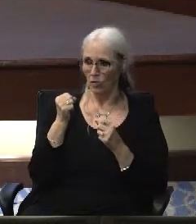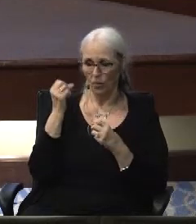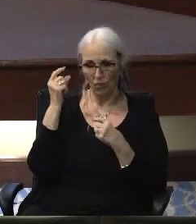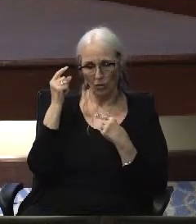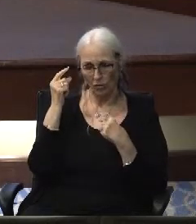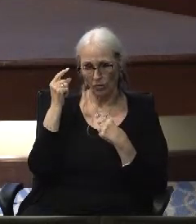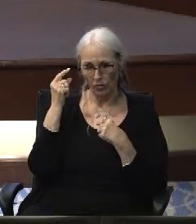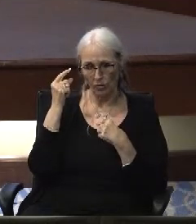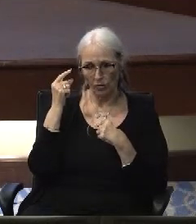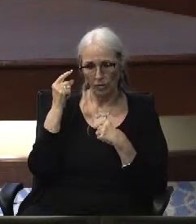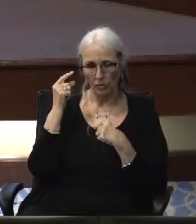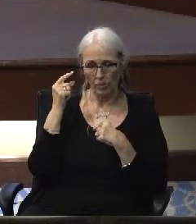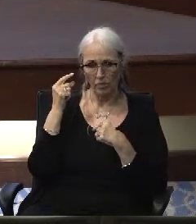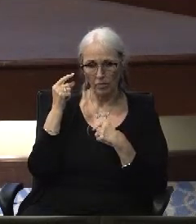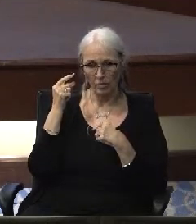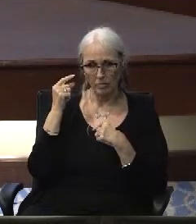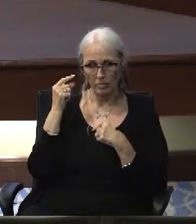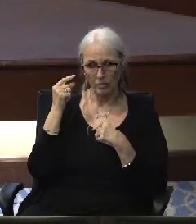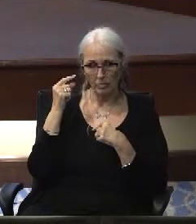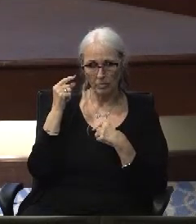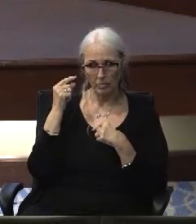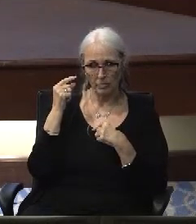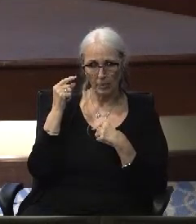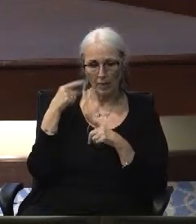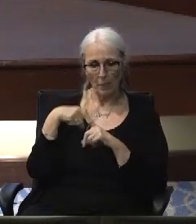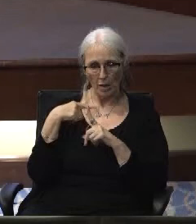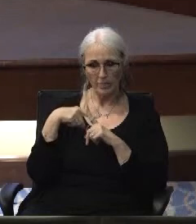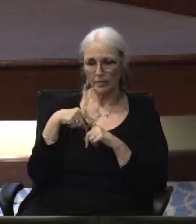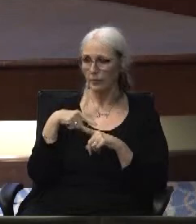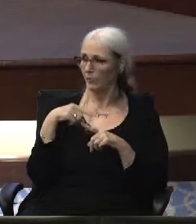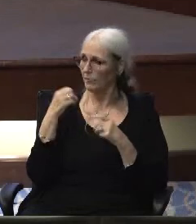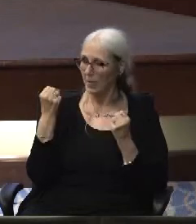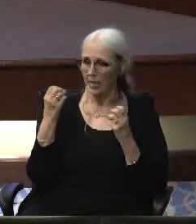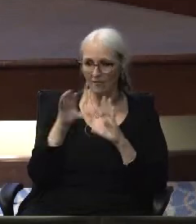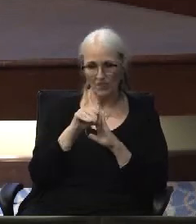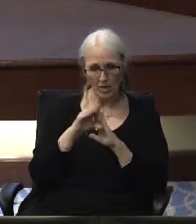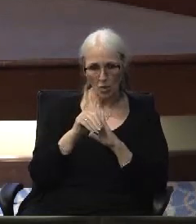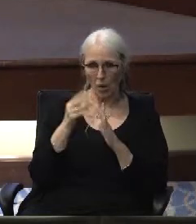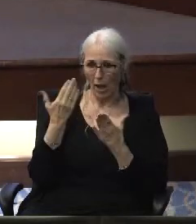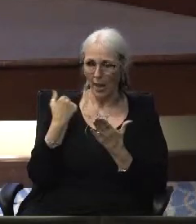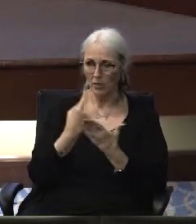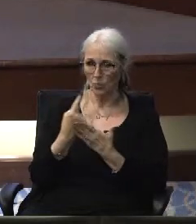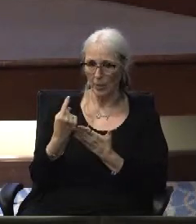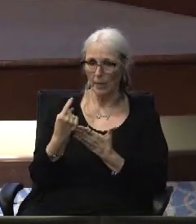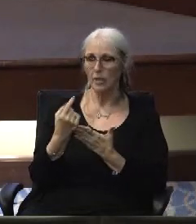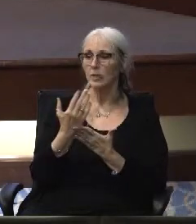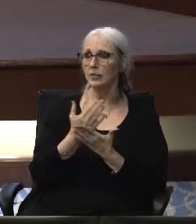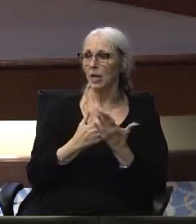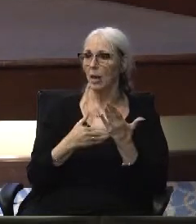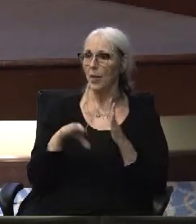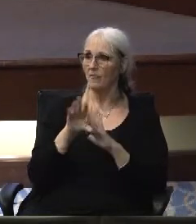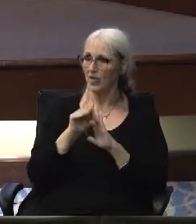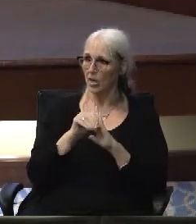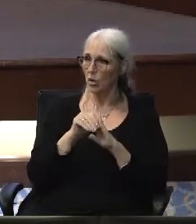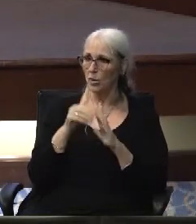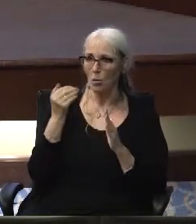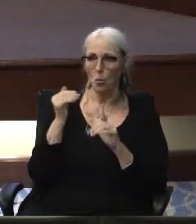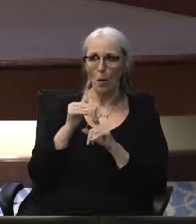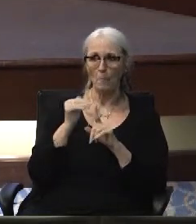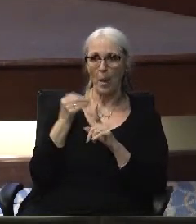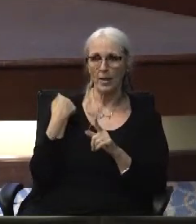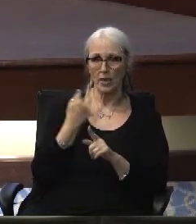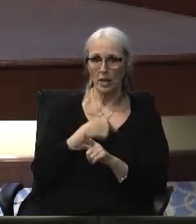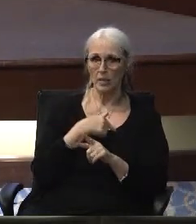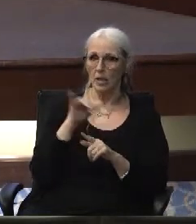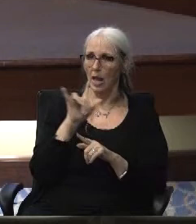thoughtful press conferences. We did a video last week. A couple of us just jumped up and did a video that kind of reminded us, it was